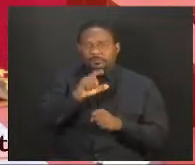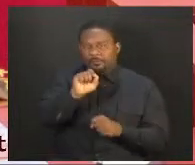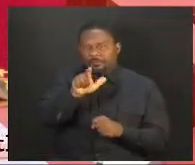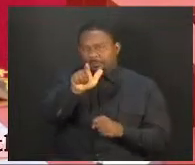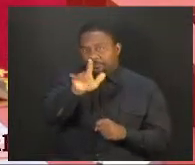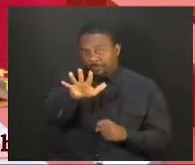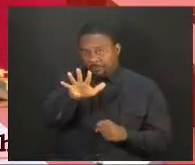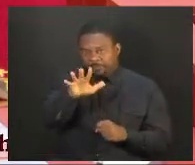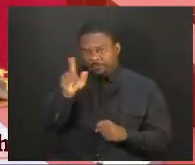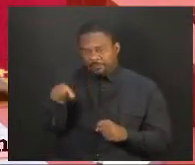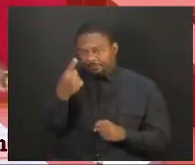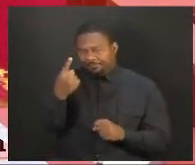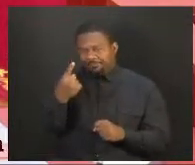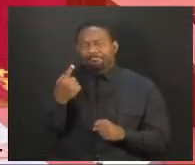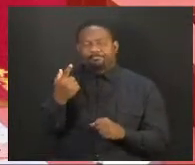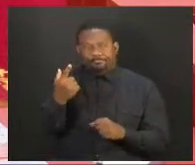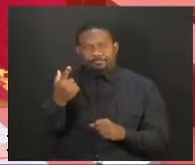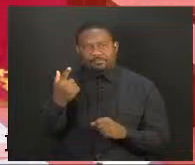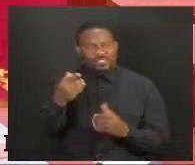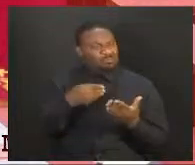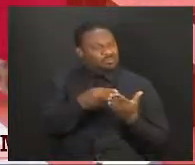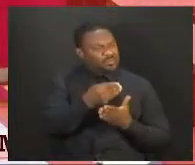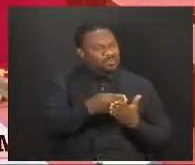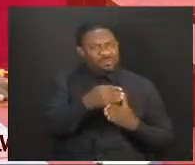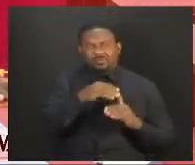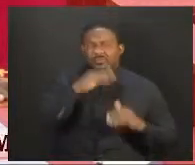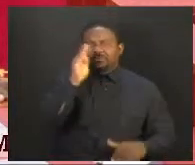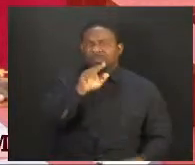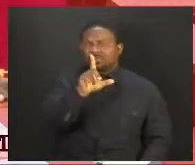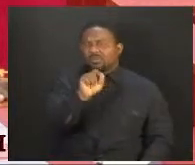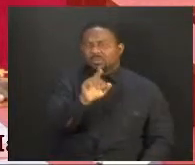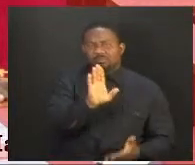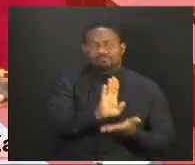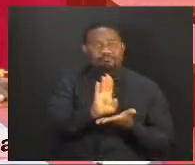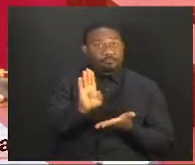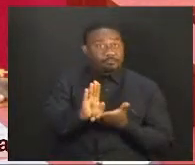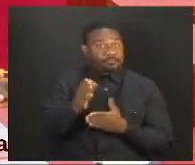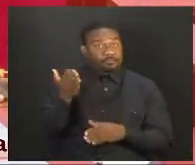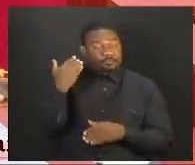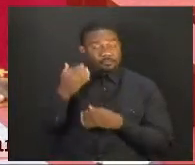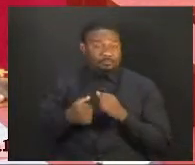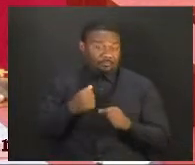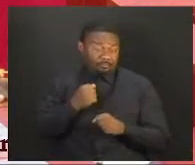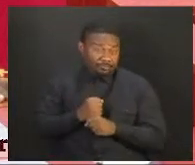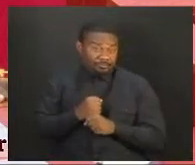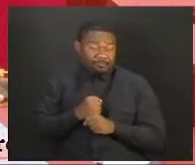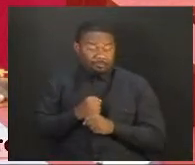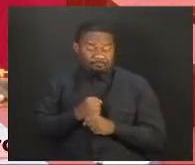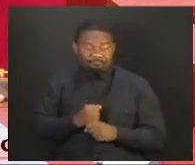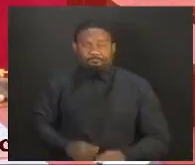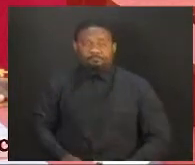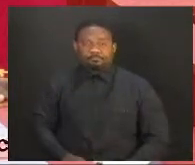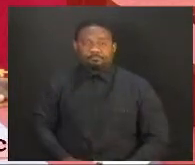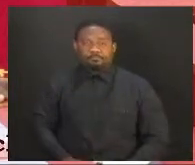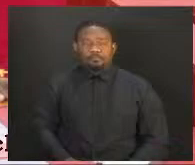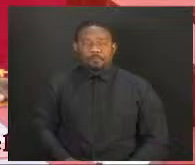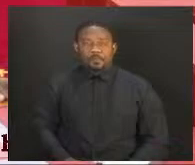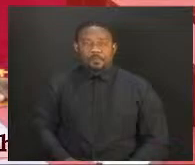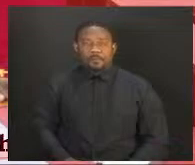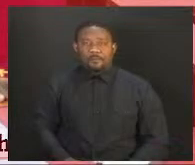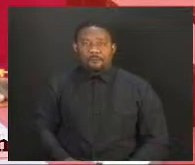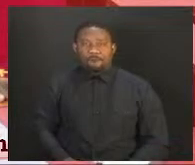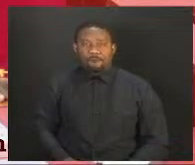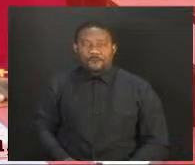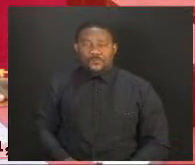after spending in excess of 20 billion cedis in the year 2024. Right, Honorable Speaker, more importantly,